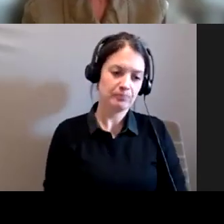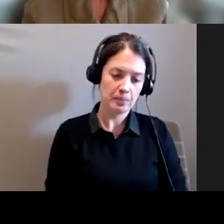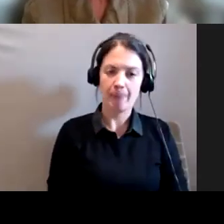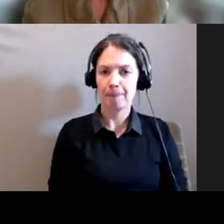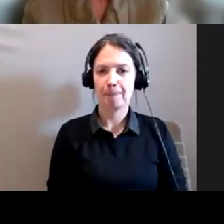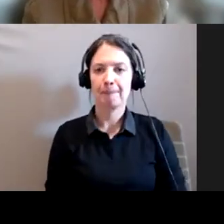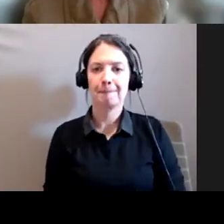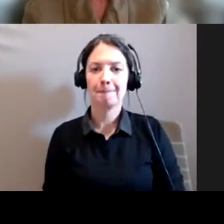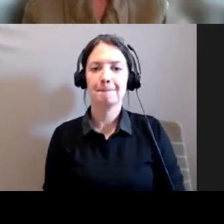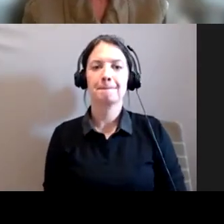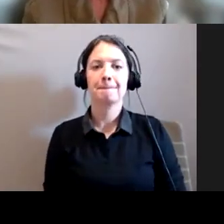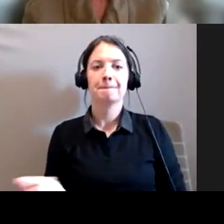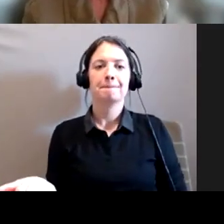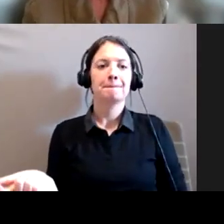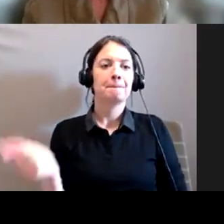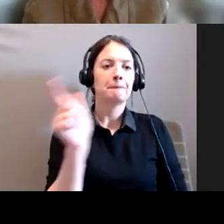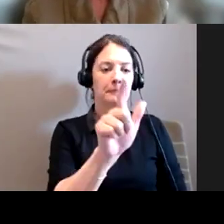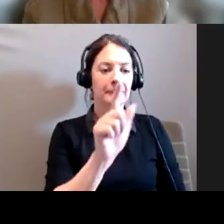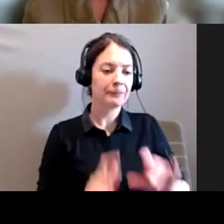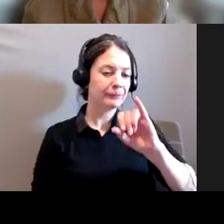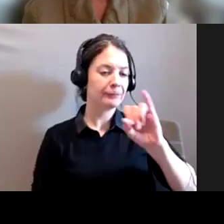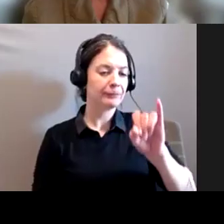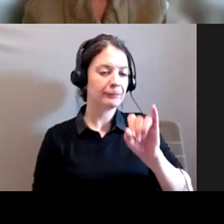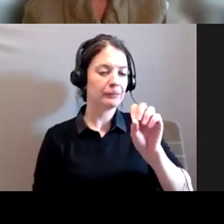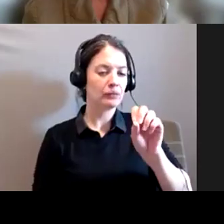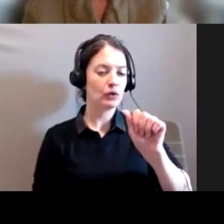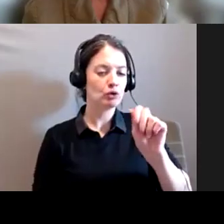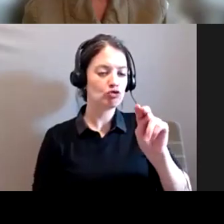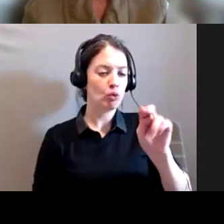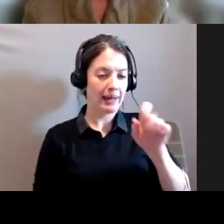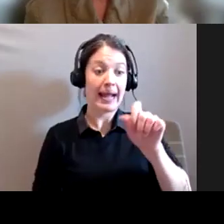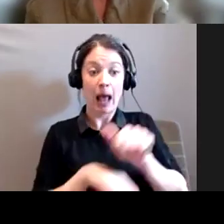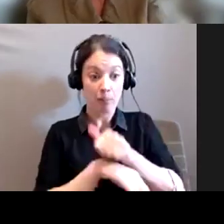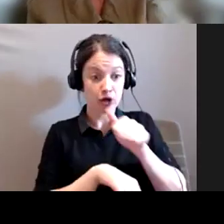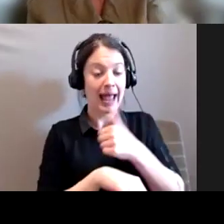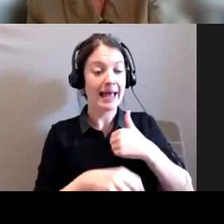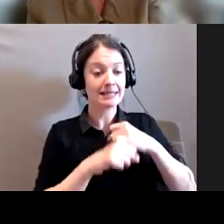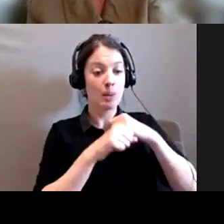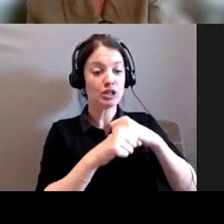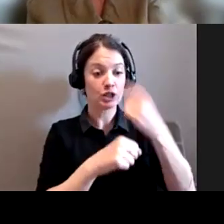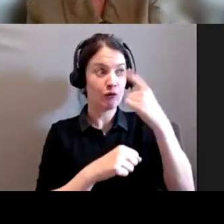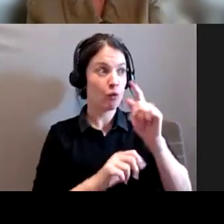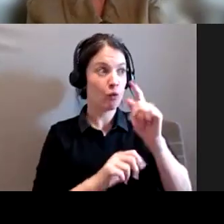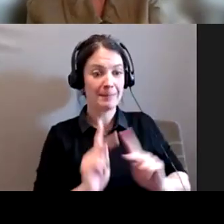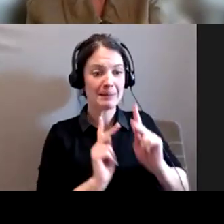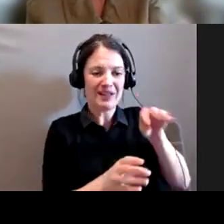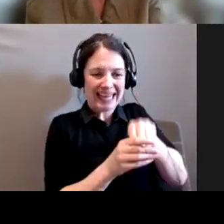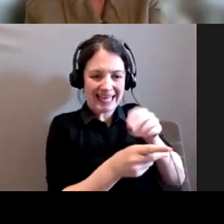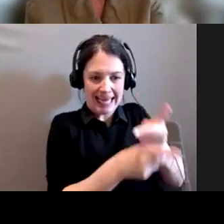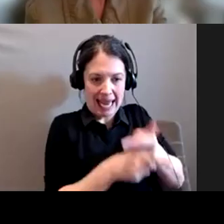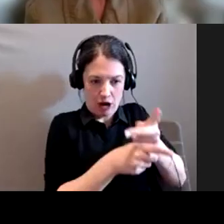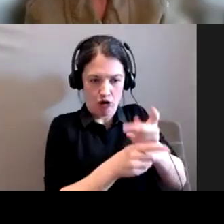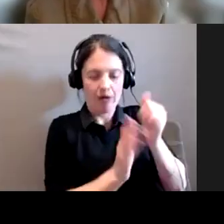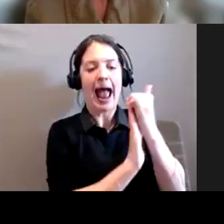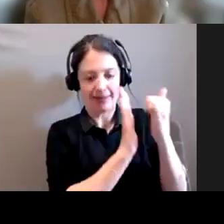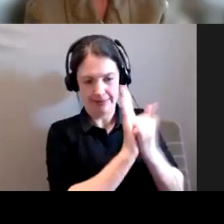So I just wanted to add then that in Alberta, we have the Protection for Persons in Care Act as an external body